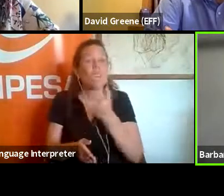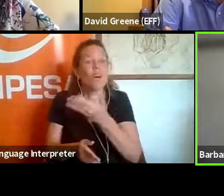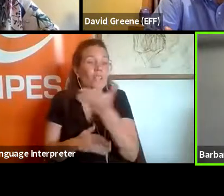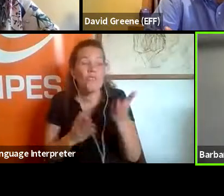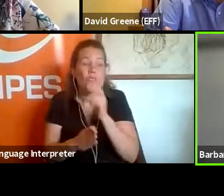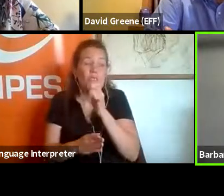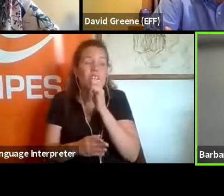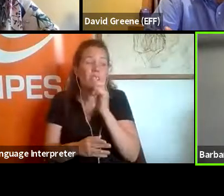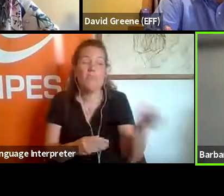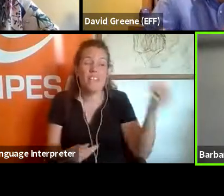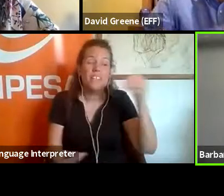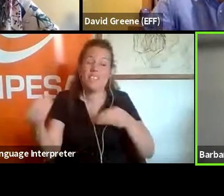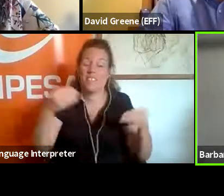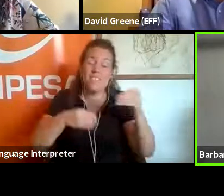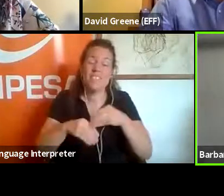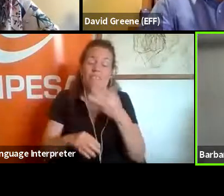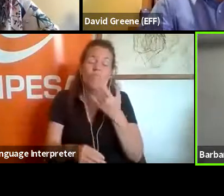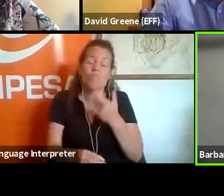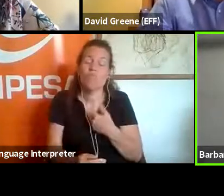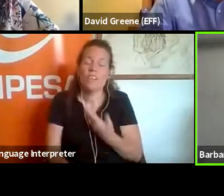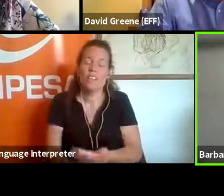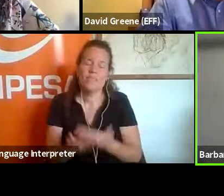recommendations. Thank you.